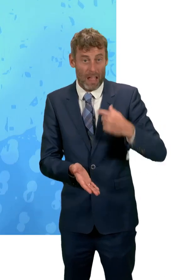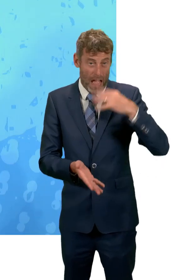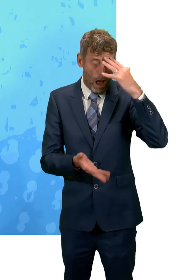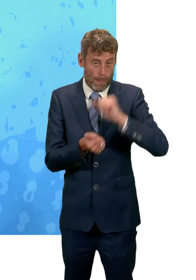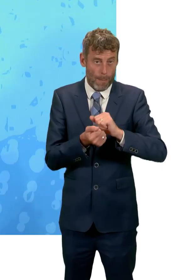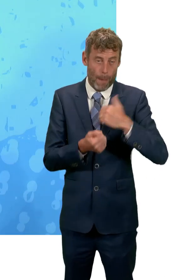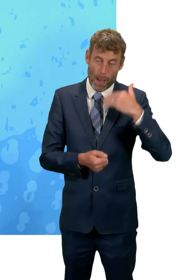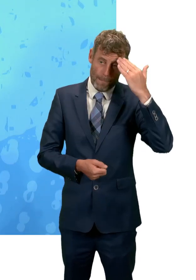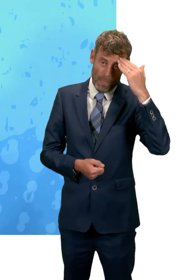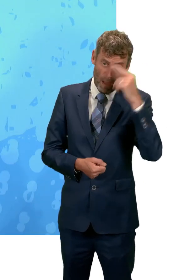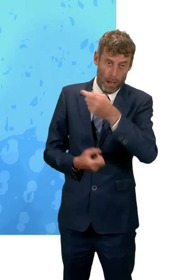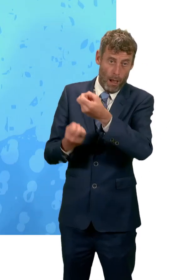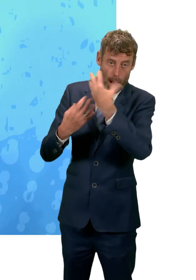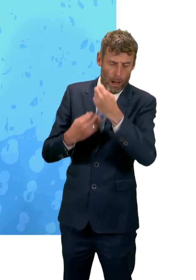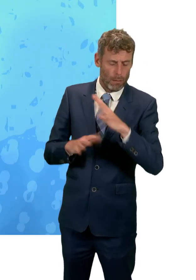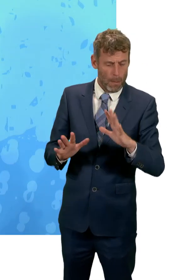the